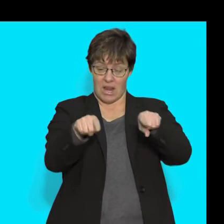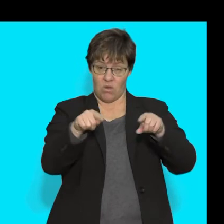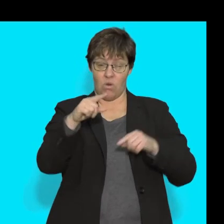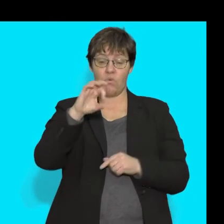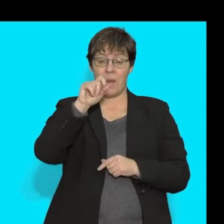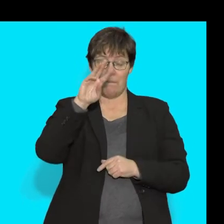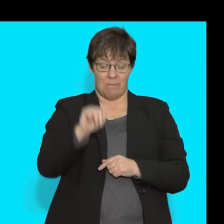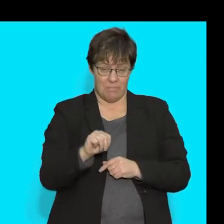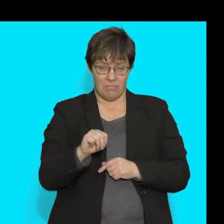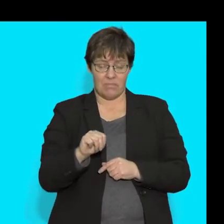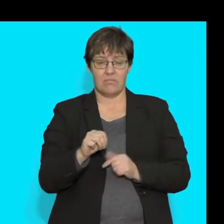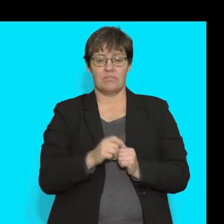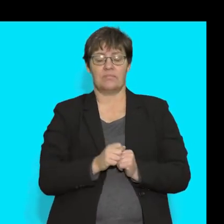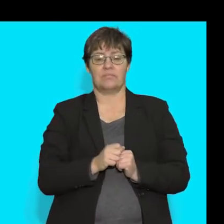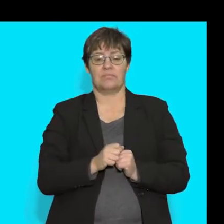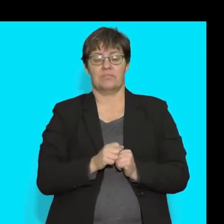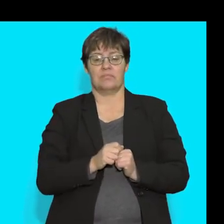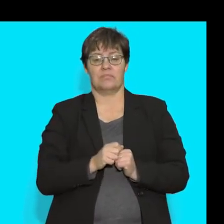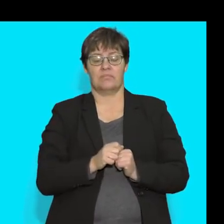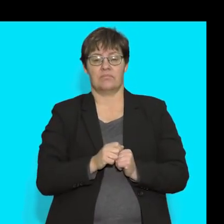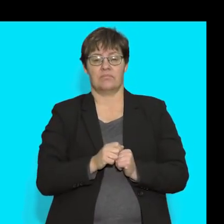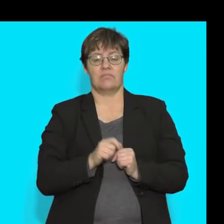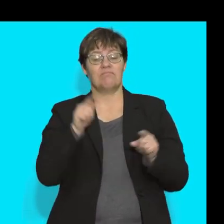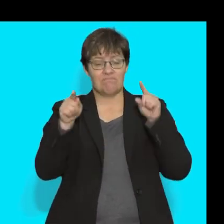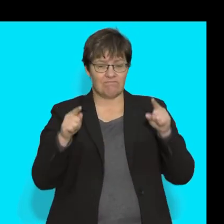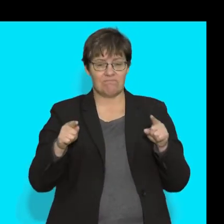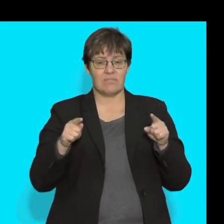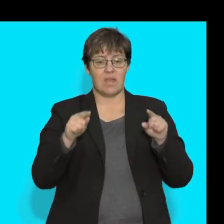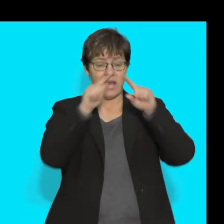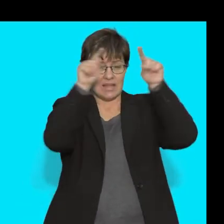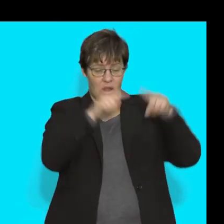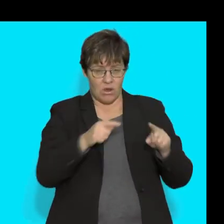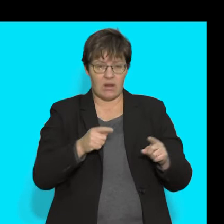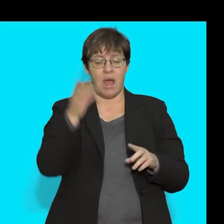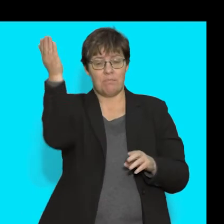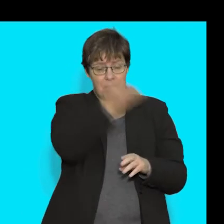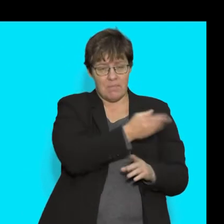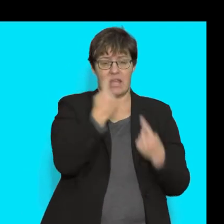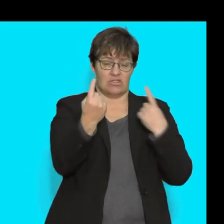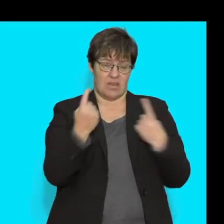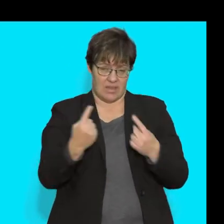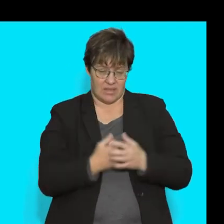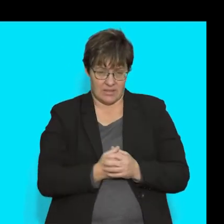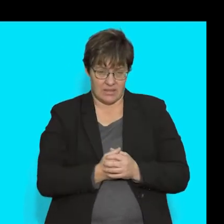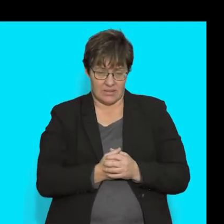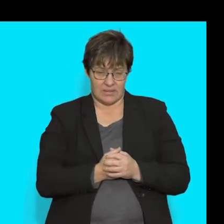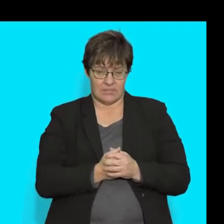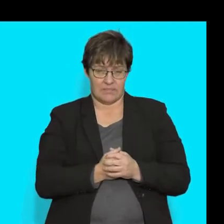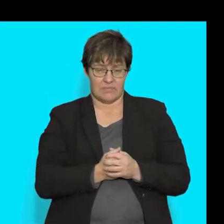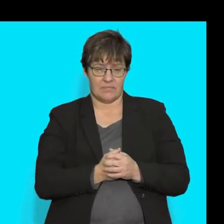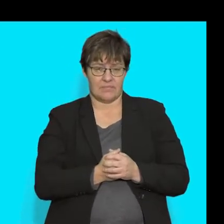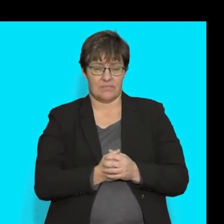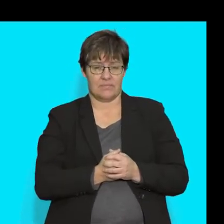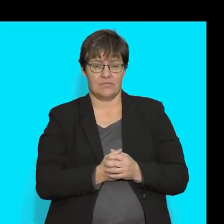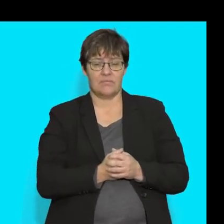parallelogram, the diagonals normally bisect each other. That is very key. Also, you need to